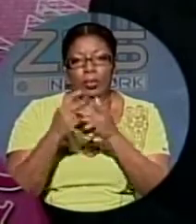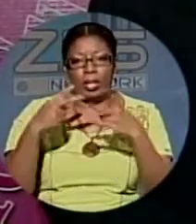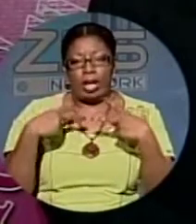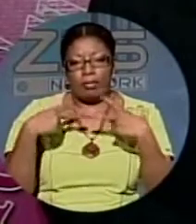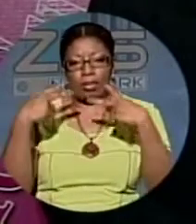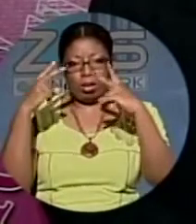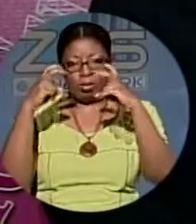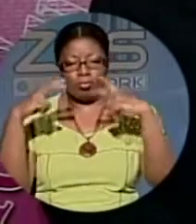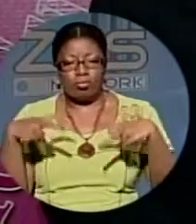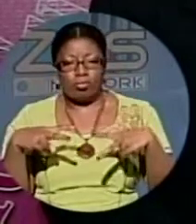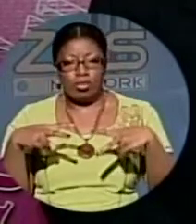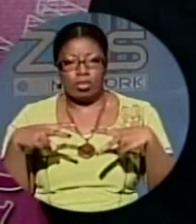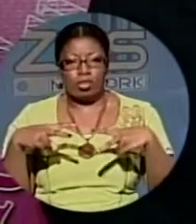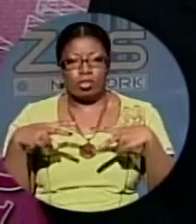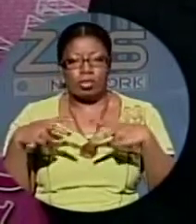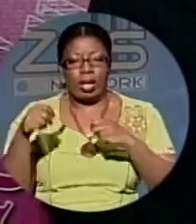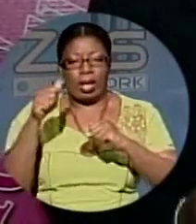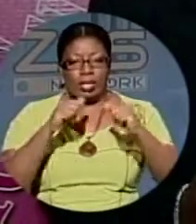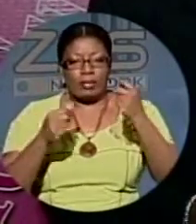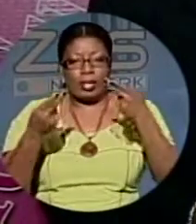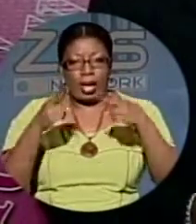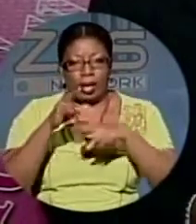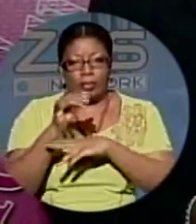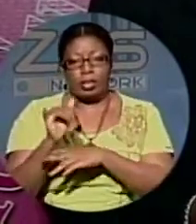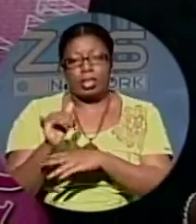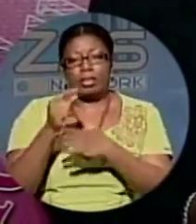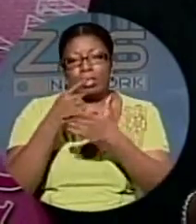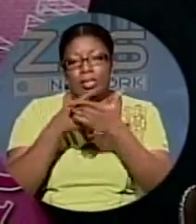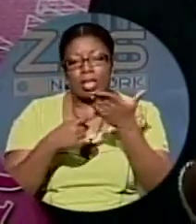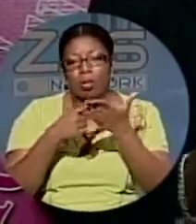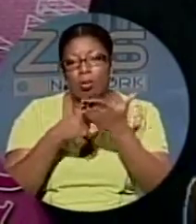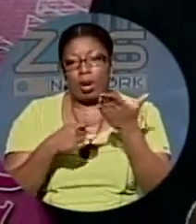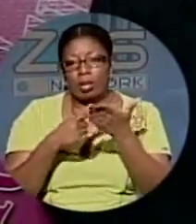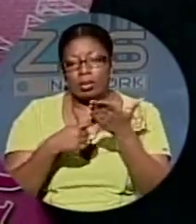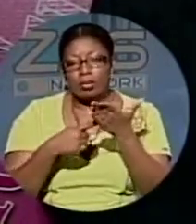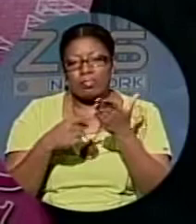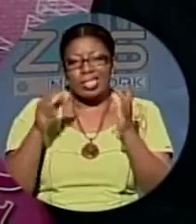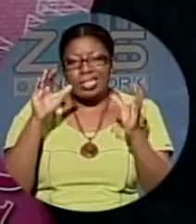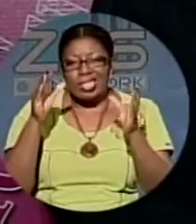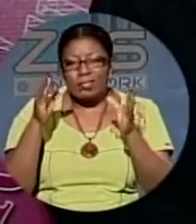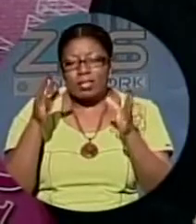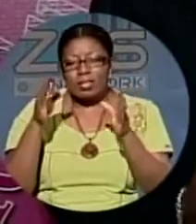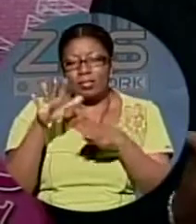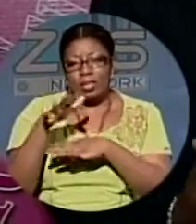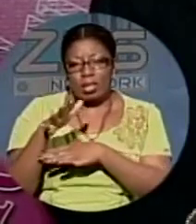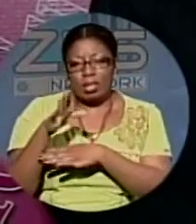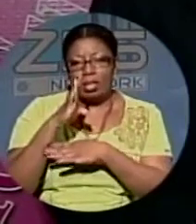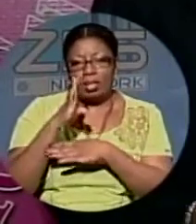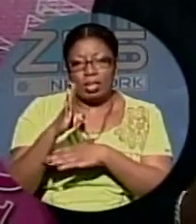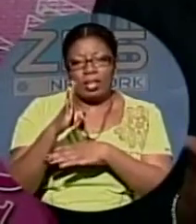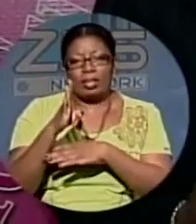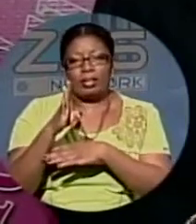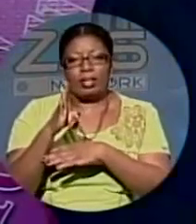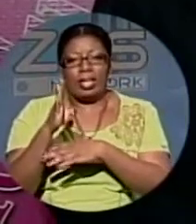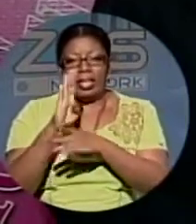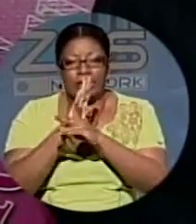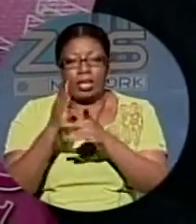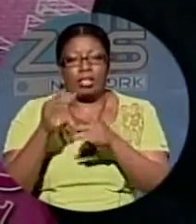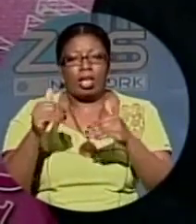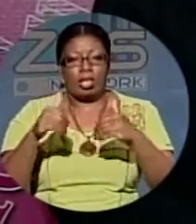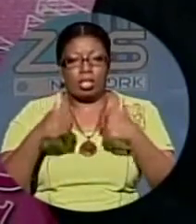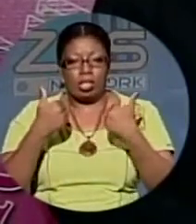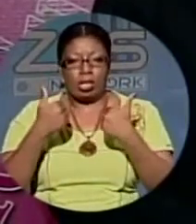a lot of research activity going on to substantiate what seems to be the case, that younger women are getting more aggressive